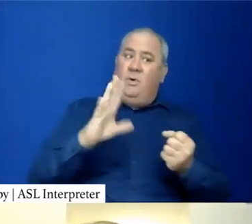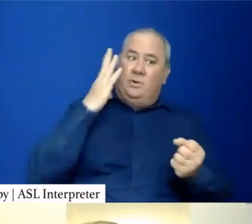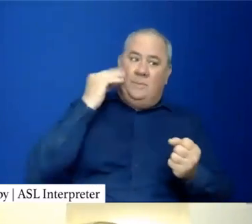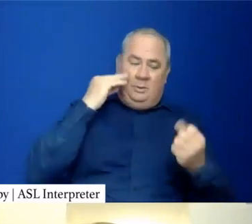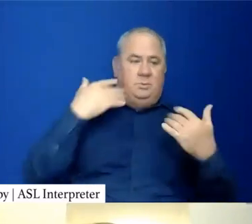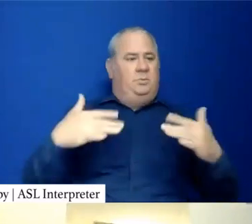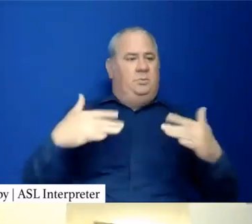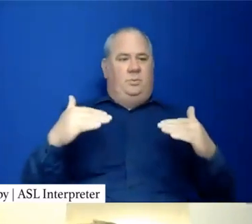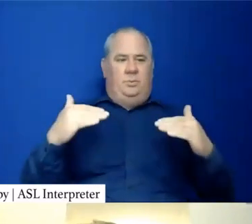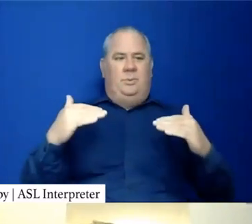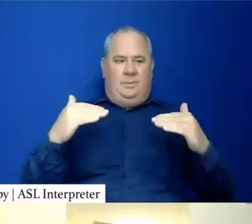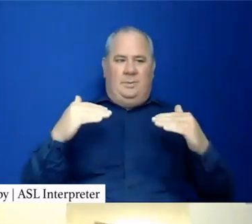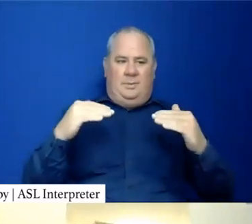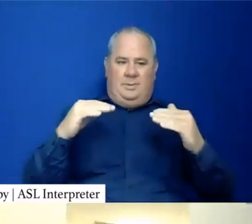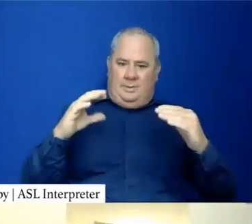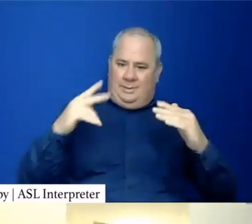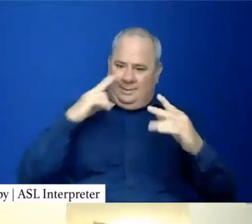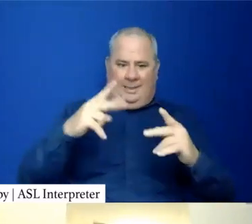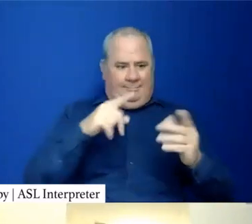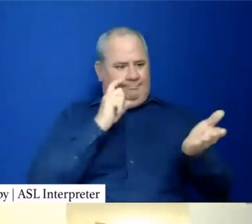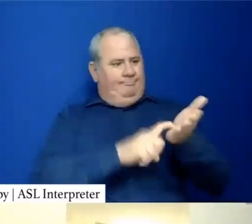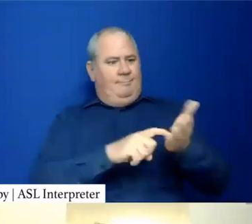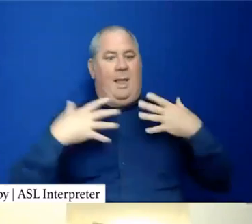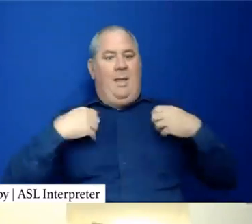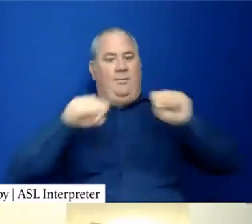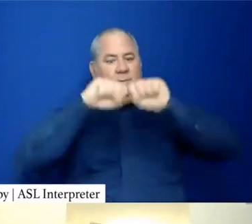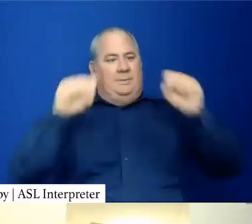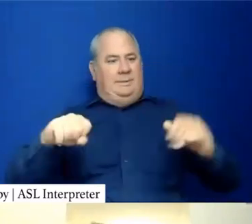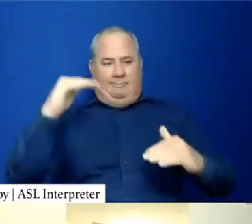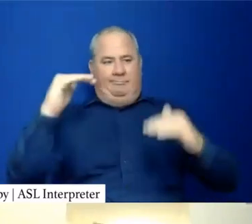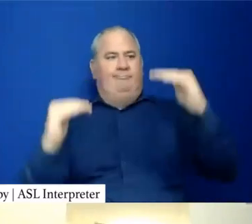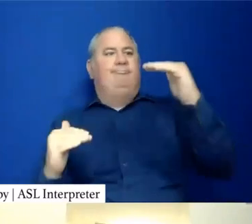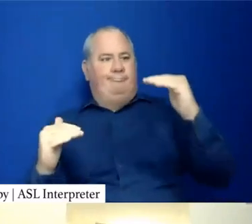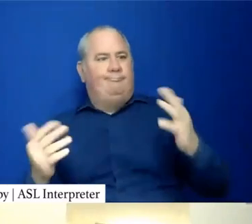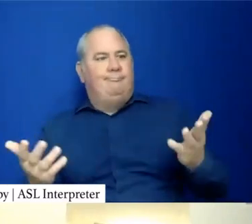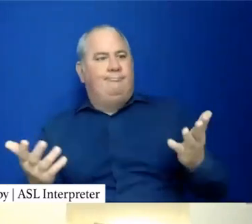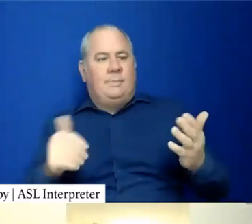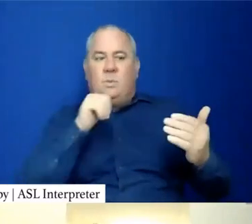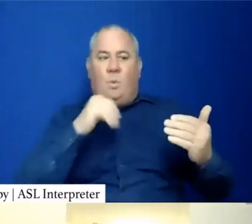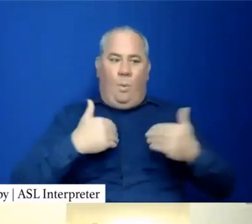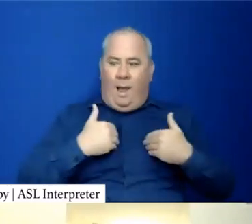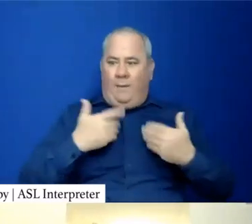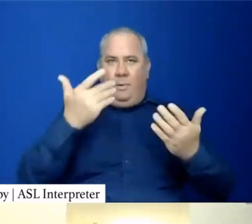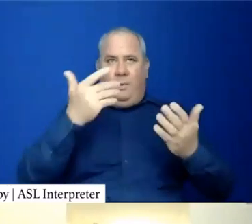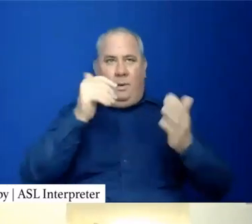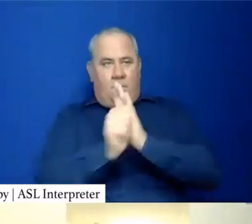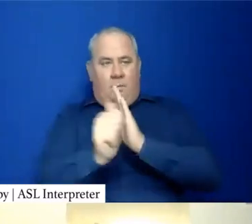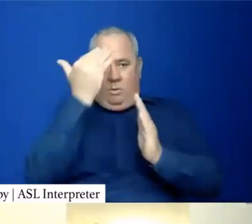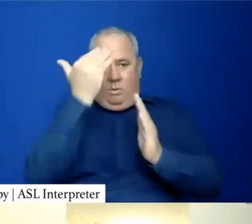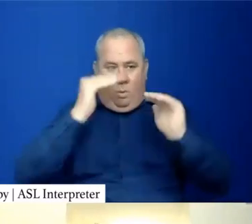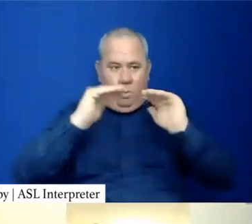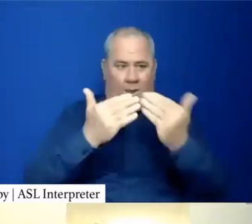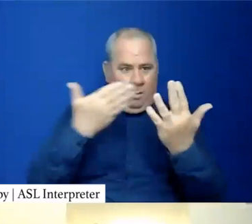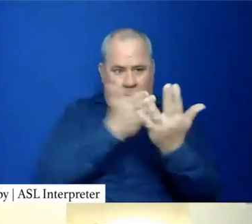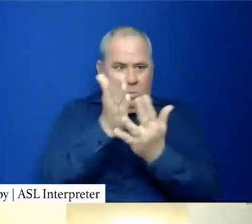health systems, but not necessarily having the ability to navigate or participate in public health spaces. And that's